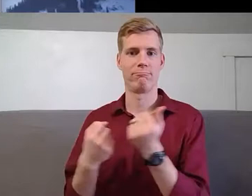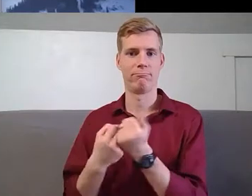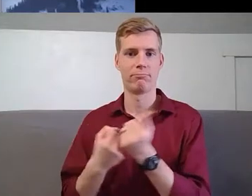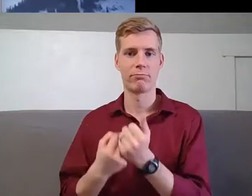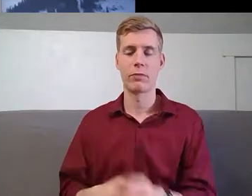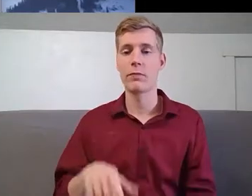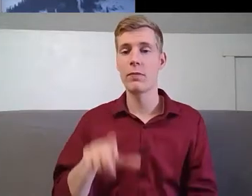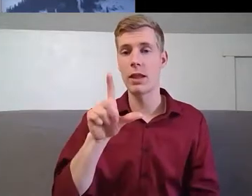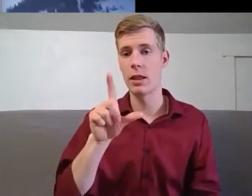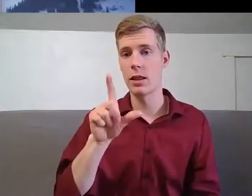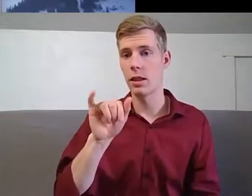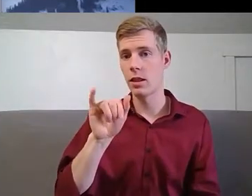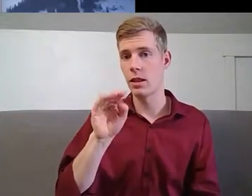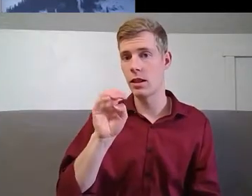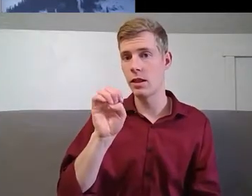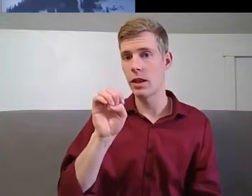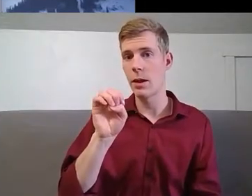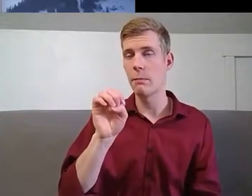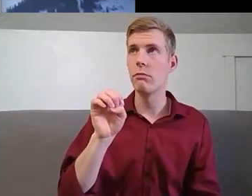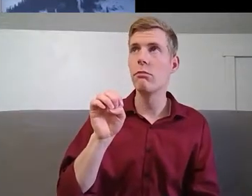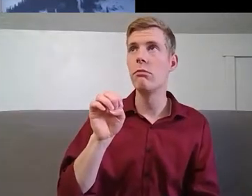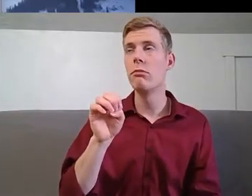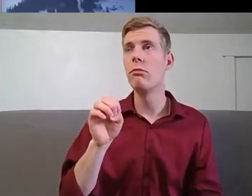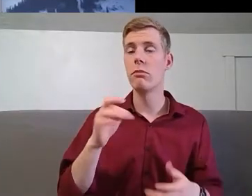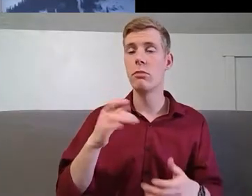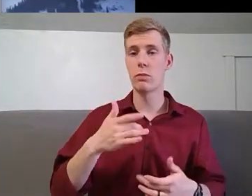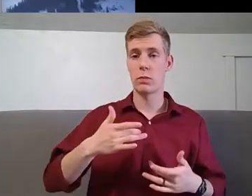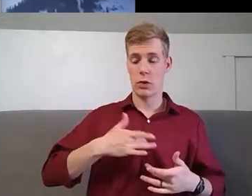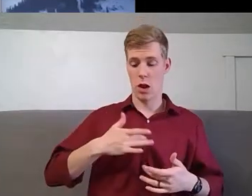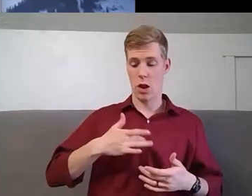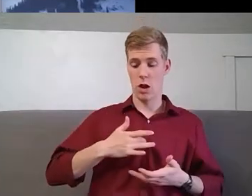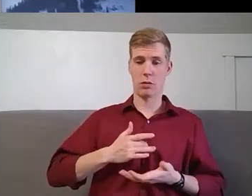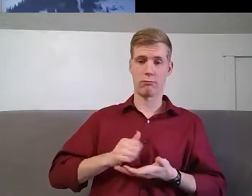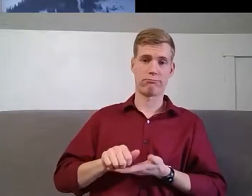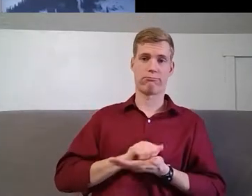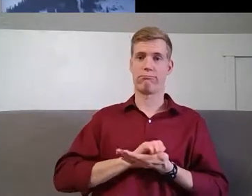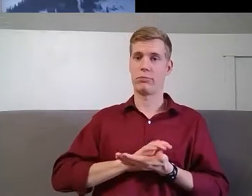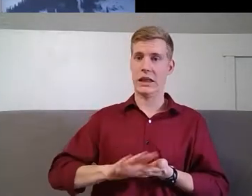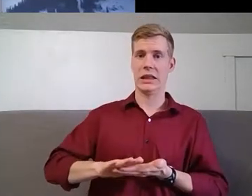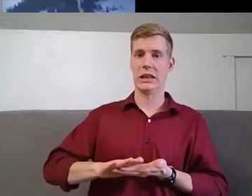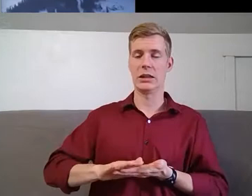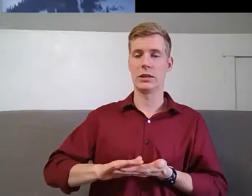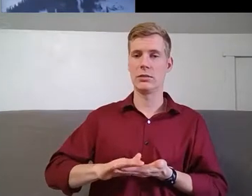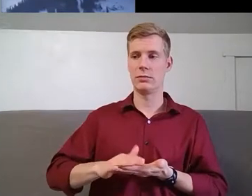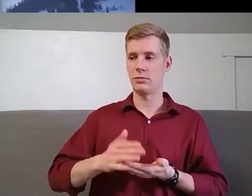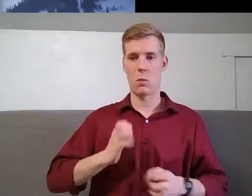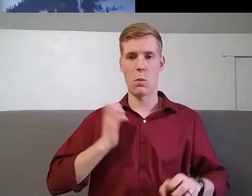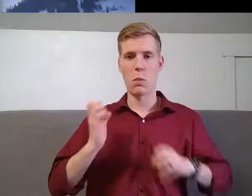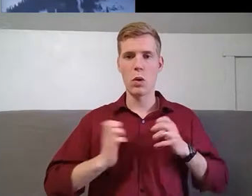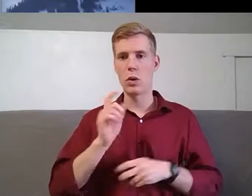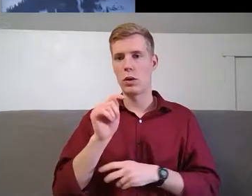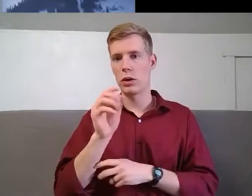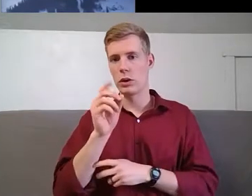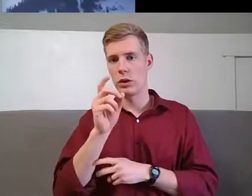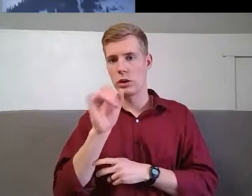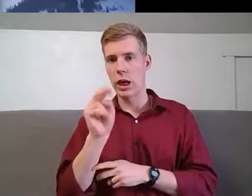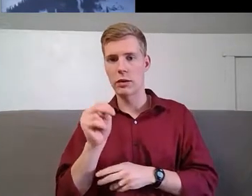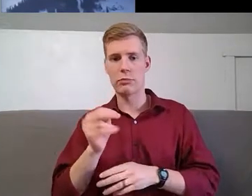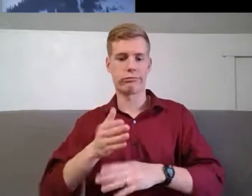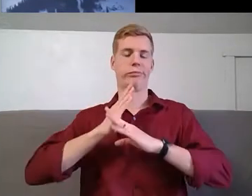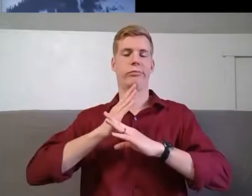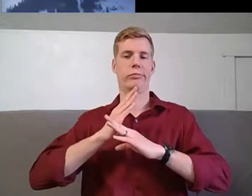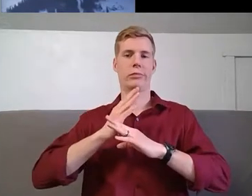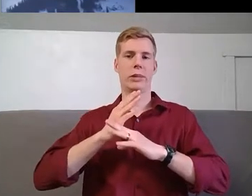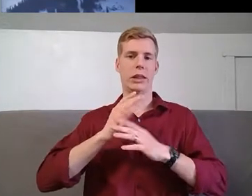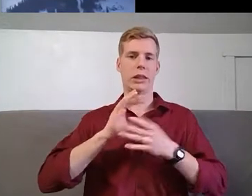Lime is cleansing for the heart from emotional toxins, which can block connection. So that's a good